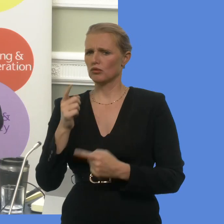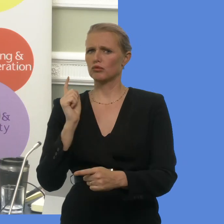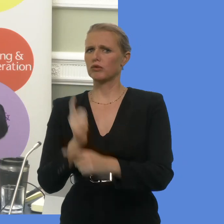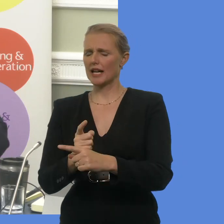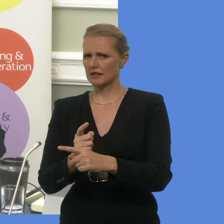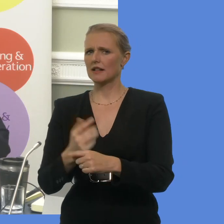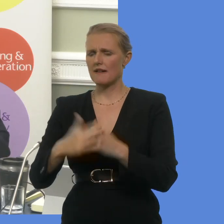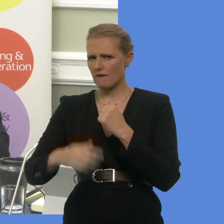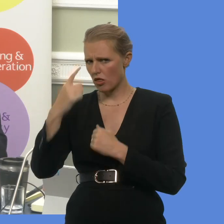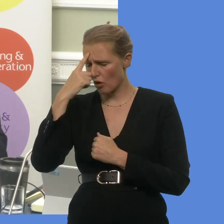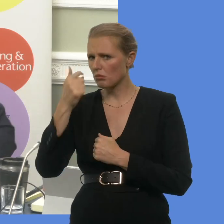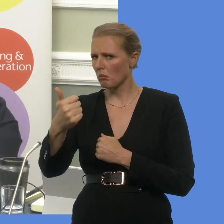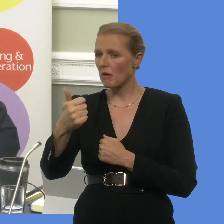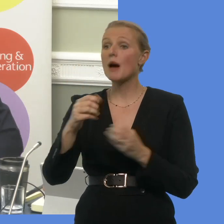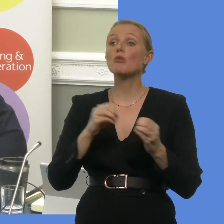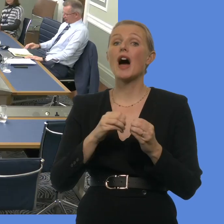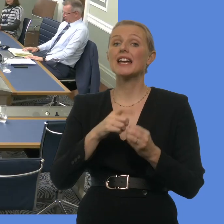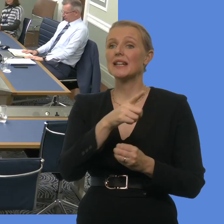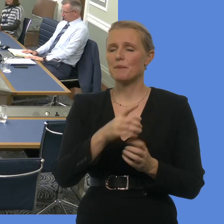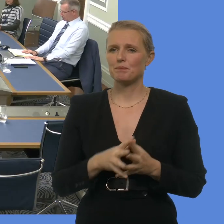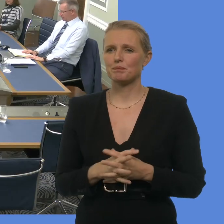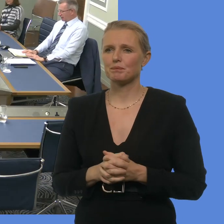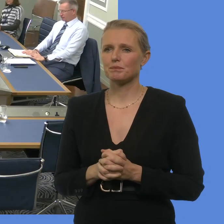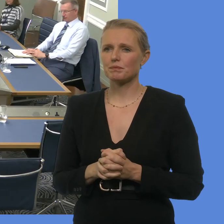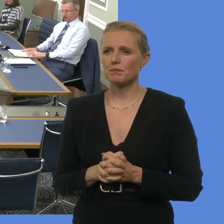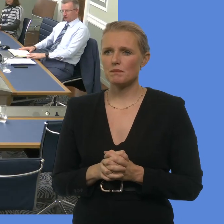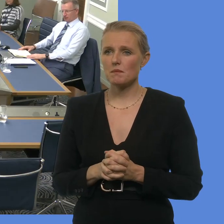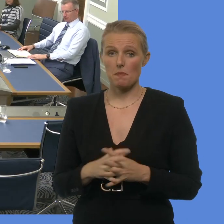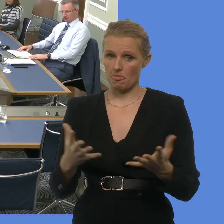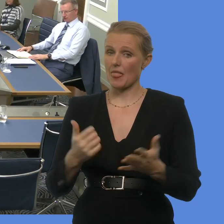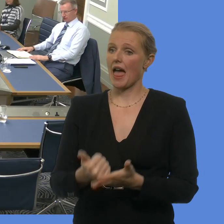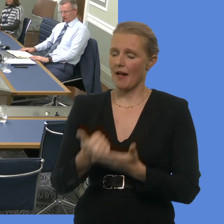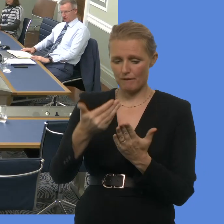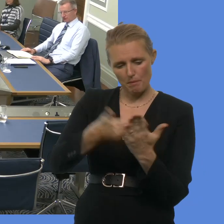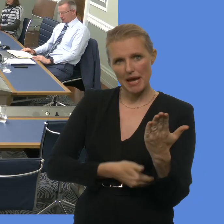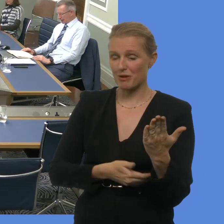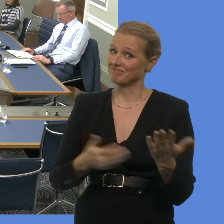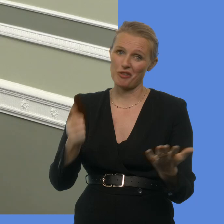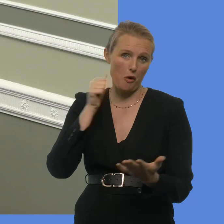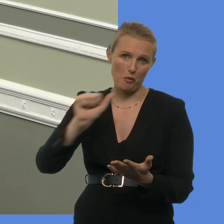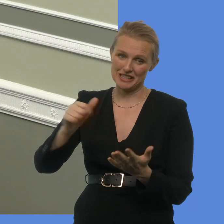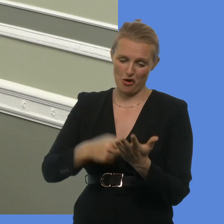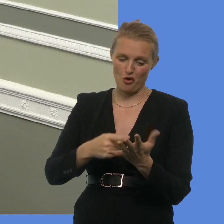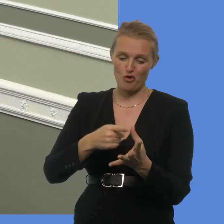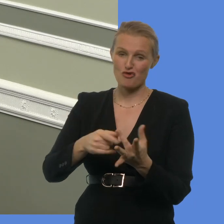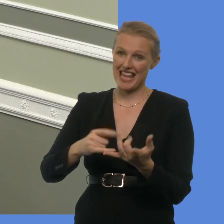input on that. Brian, go ahead. Yep. Look, a very helpful raised paper as always. You